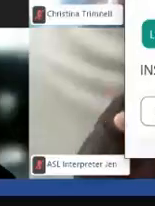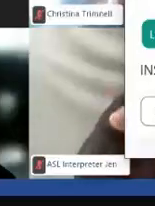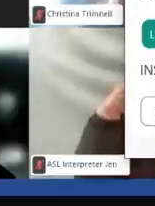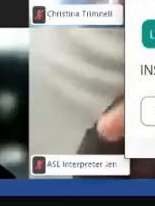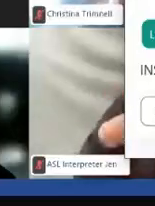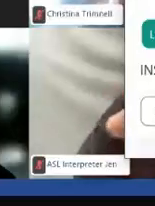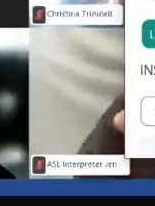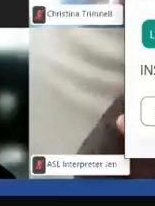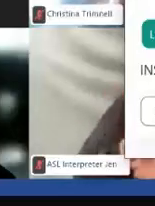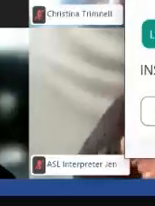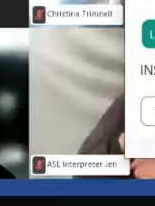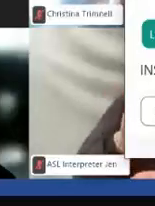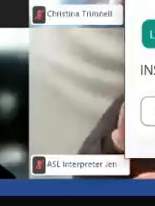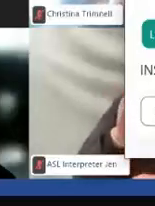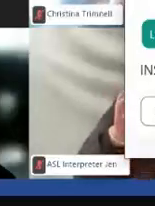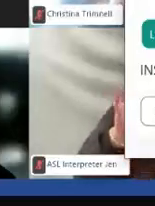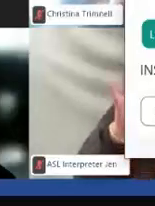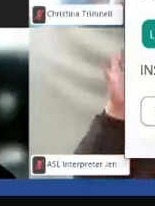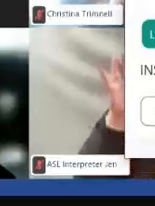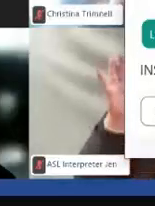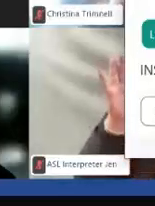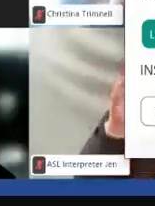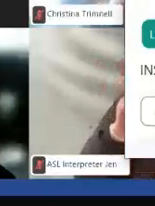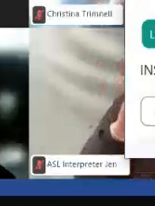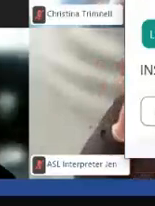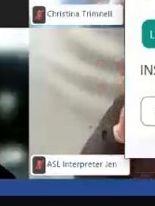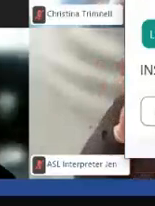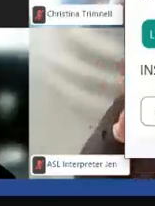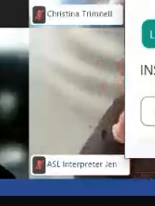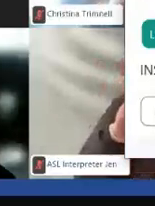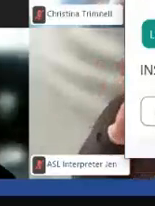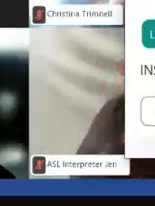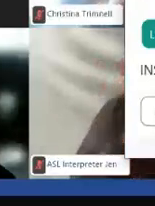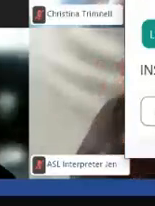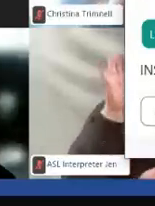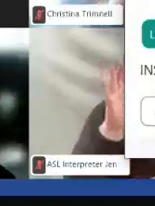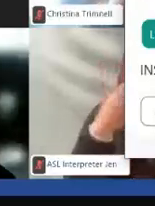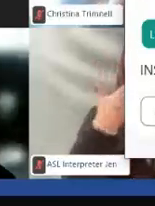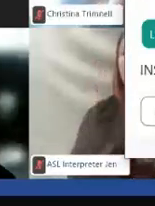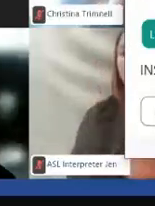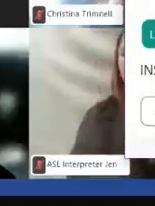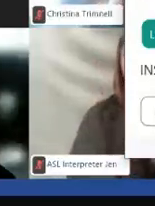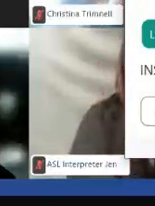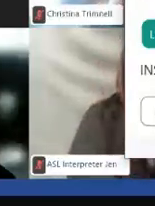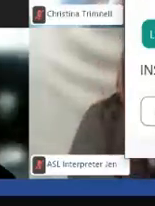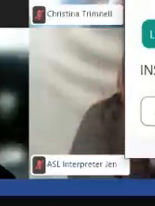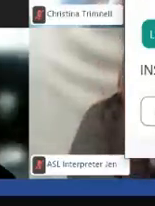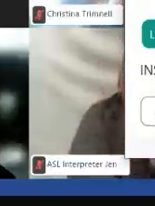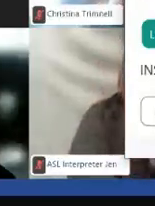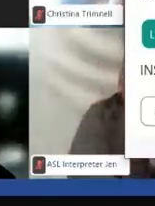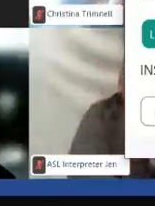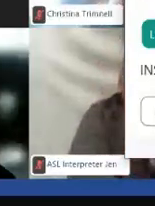person who made the motion? So it was Dave that made the motion. Thank you. All